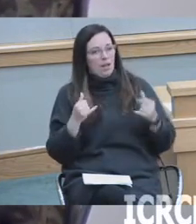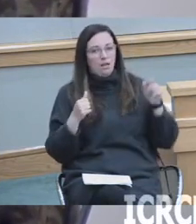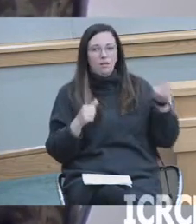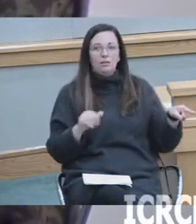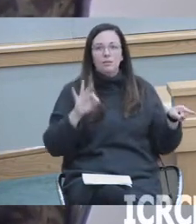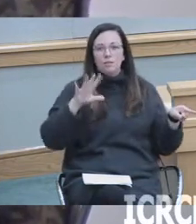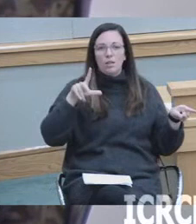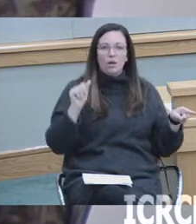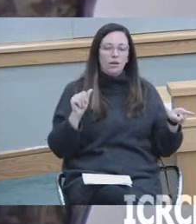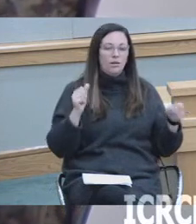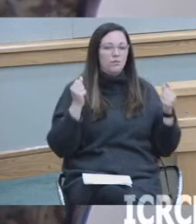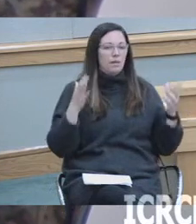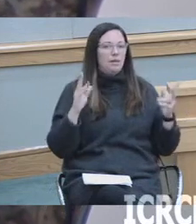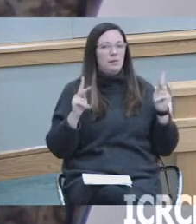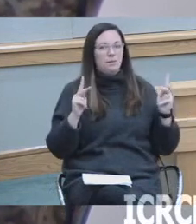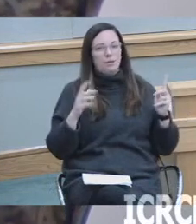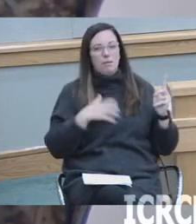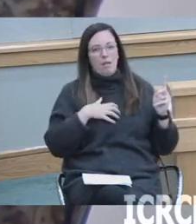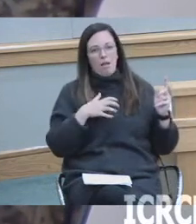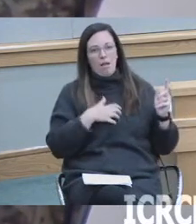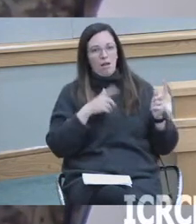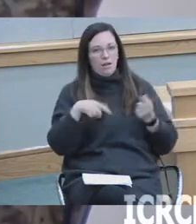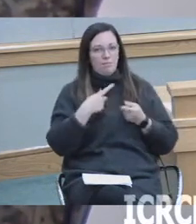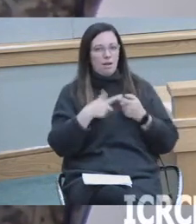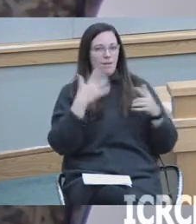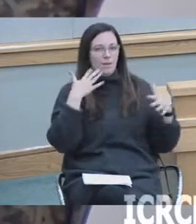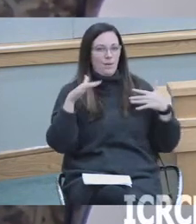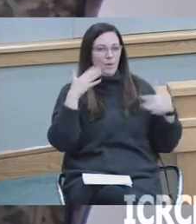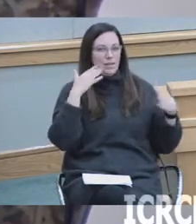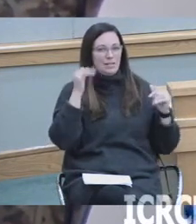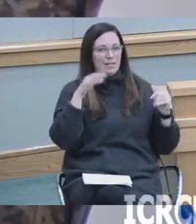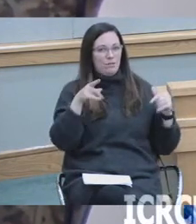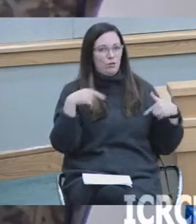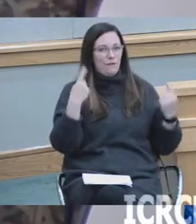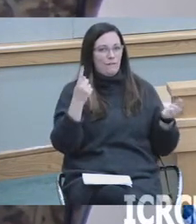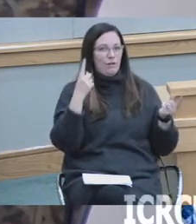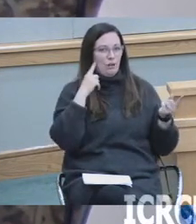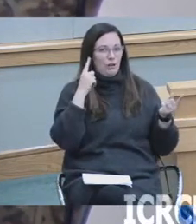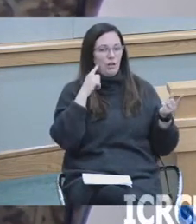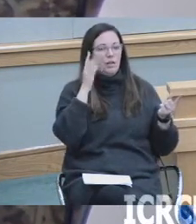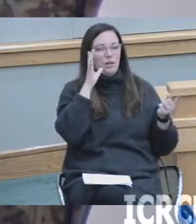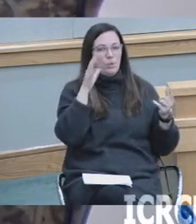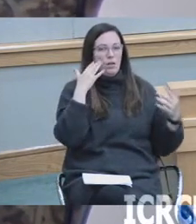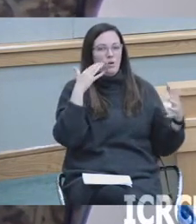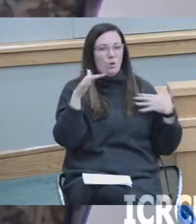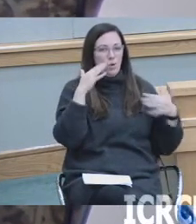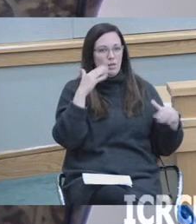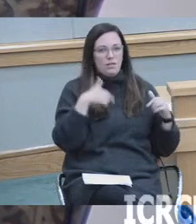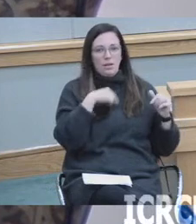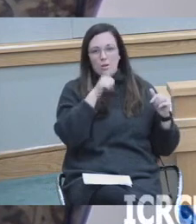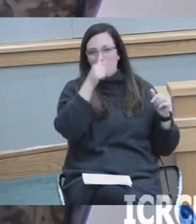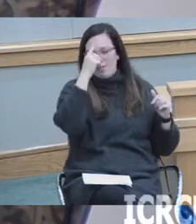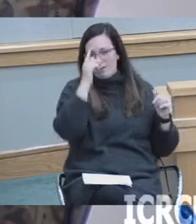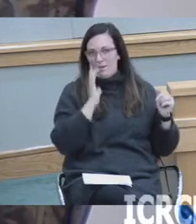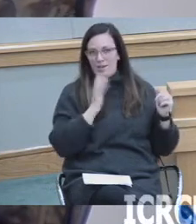of people complain about the noise. If you're near a pickleball court, it will make a lot of noise. I don't think ours will be a